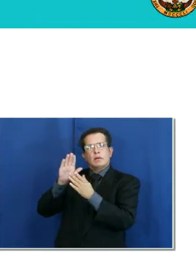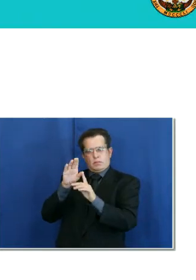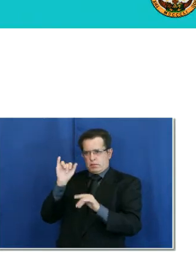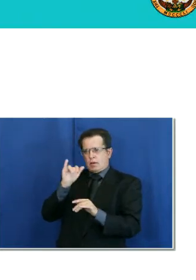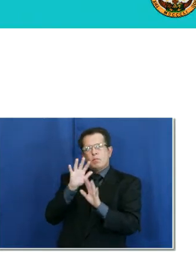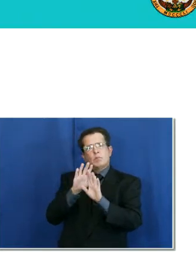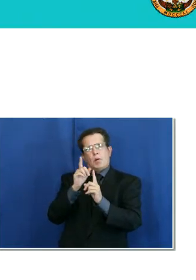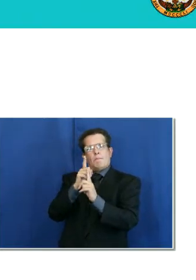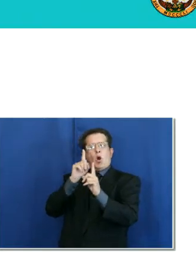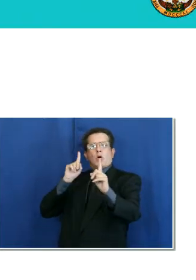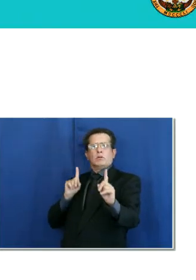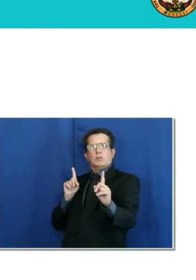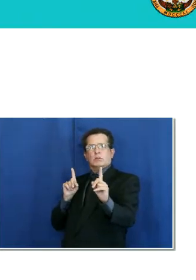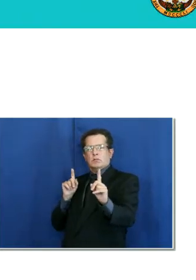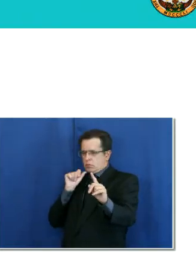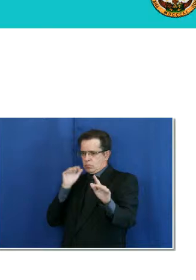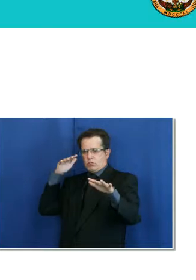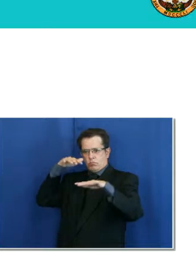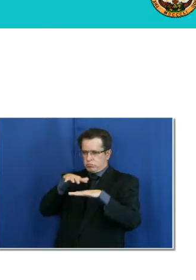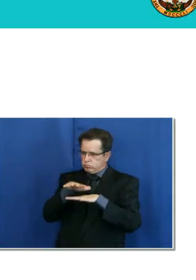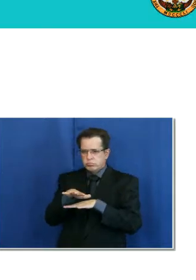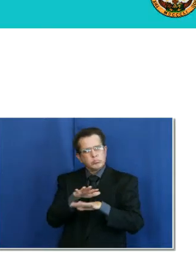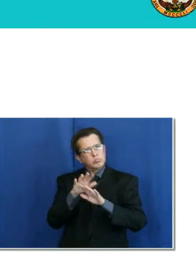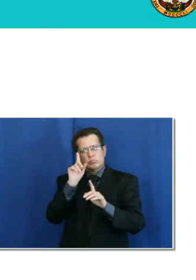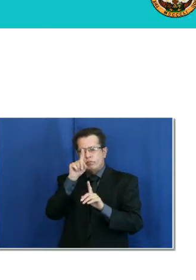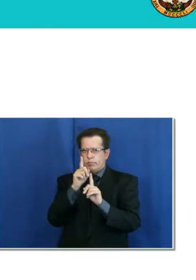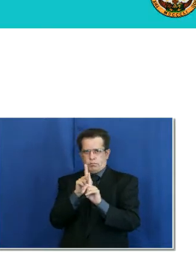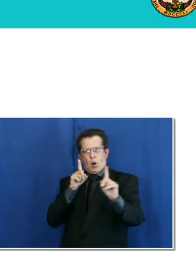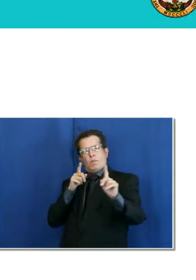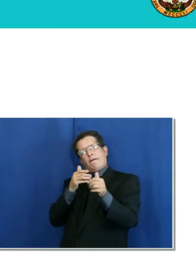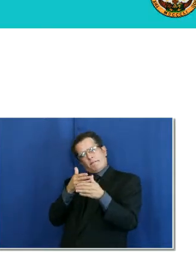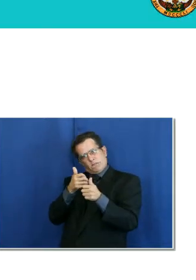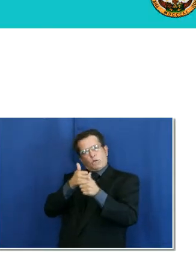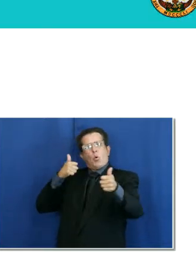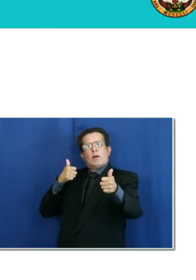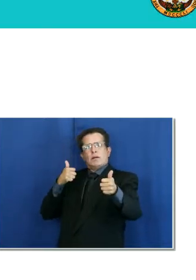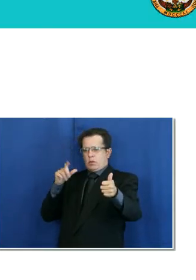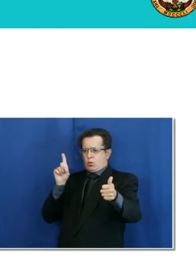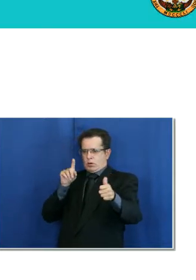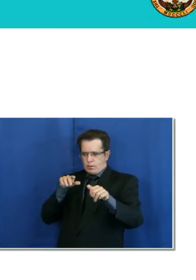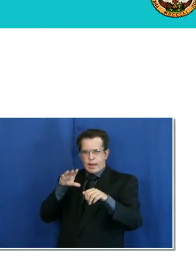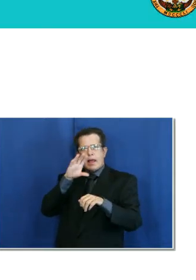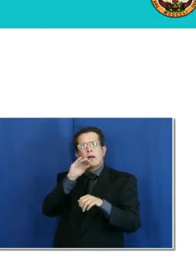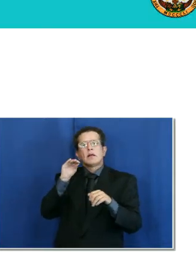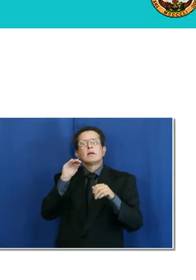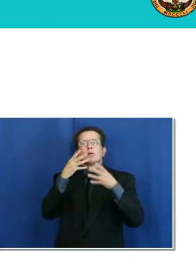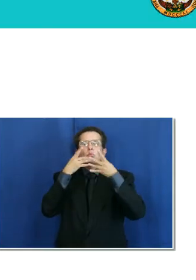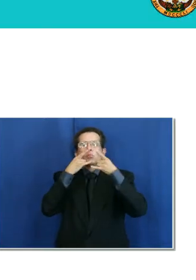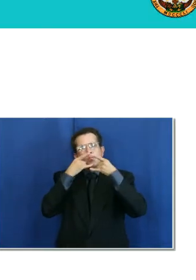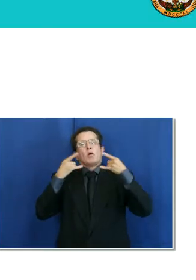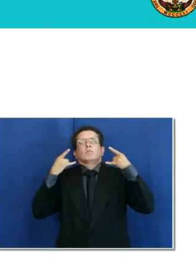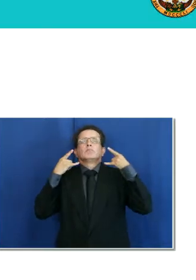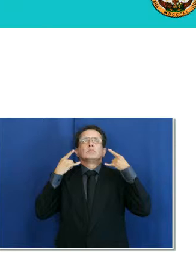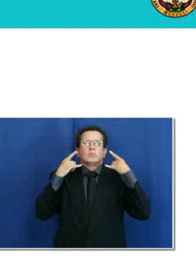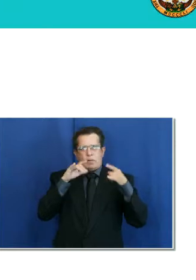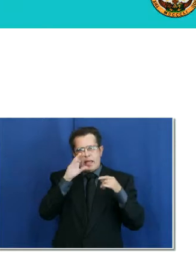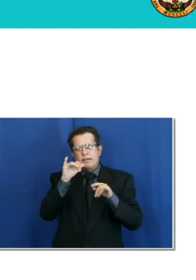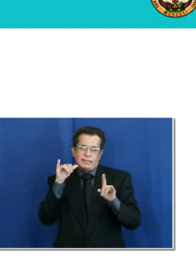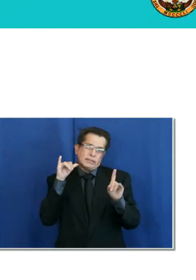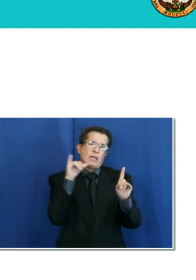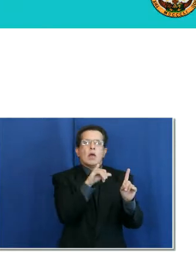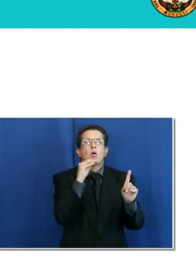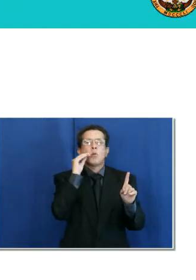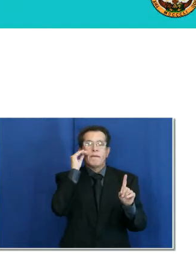others, wearing facial covering, and avoiding crowded places, as well as staying home when you are